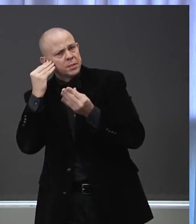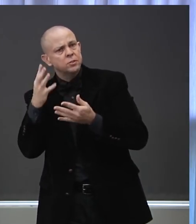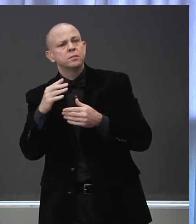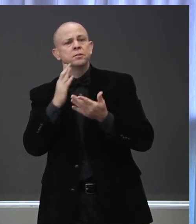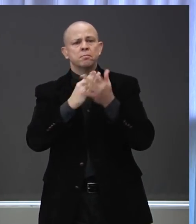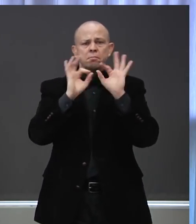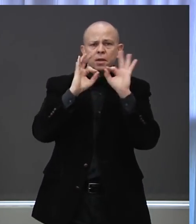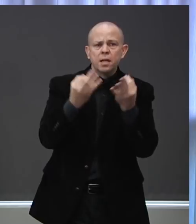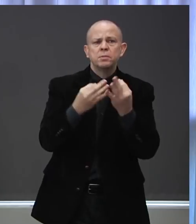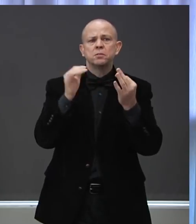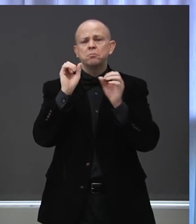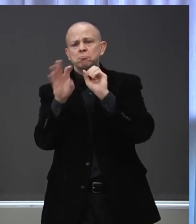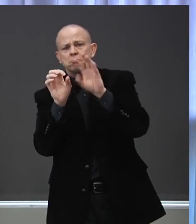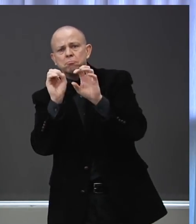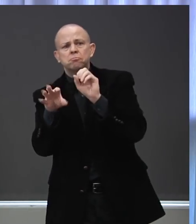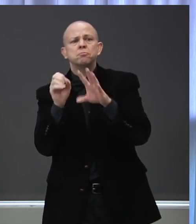to